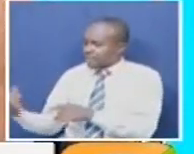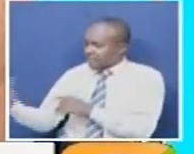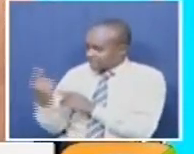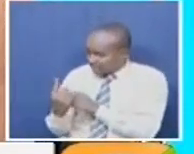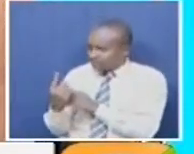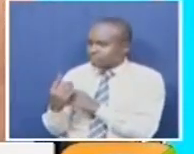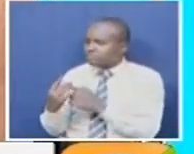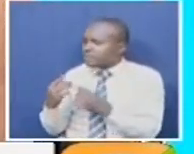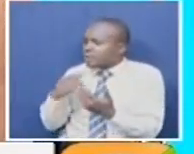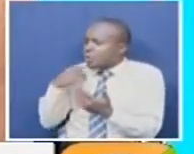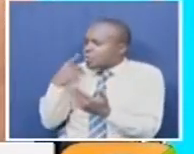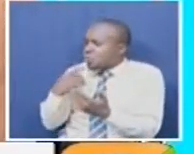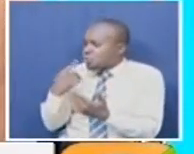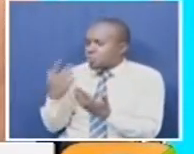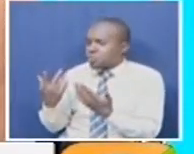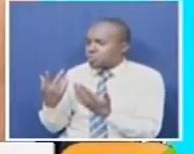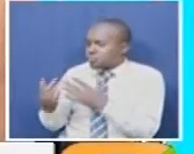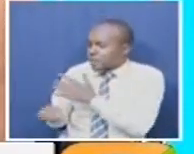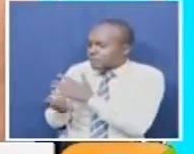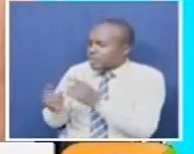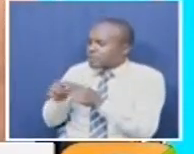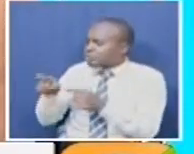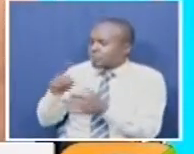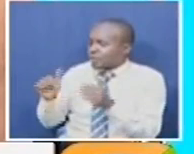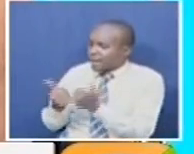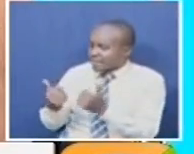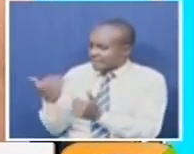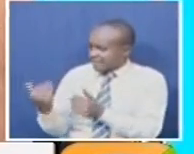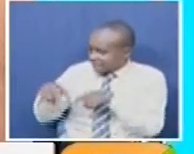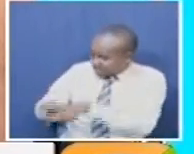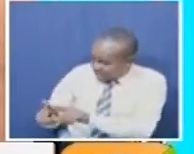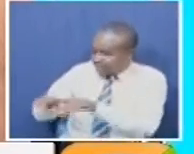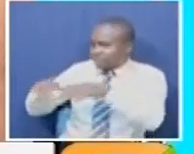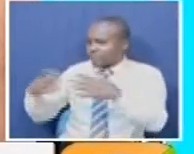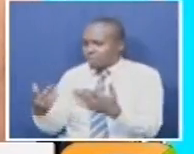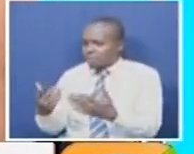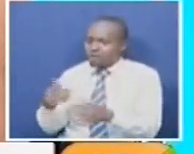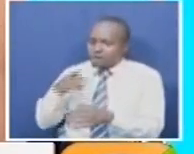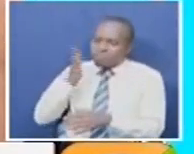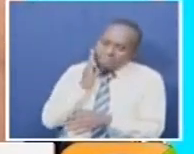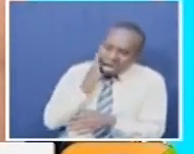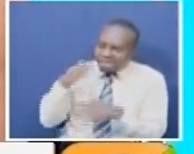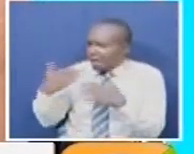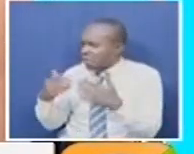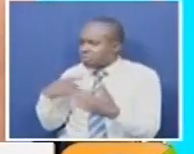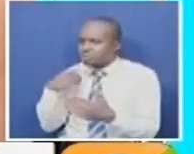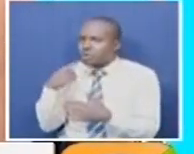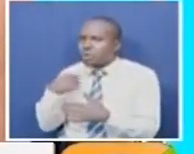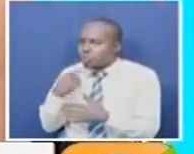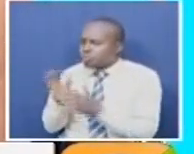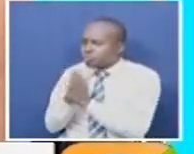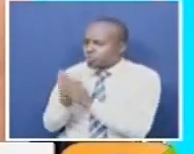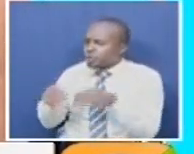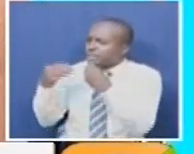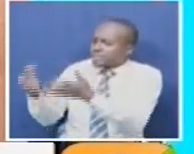relays what happened to you? Is it the child? Is it the guardian? Is it the mother, perhaps? Who actually narrates to